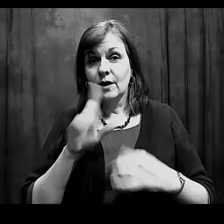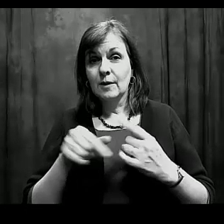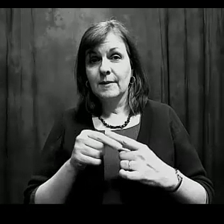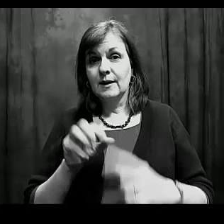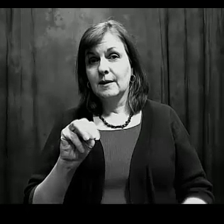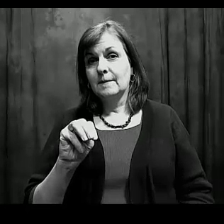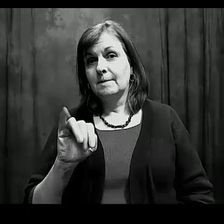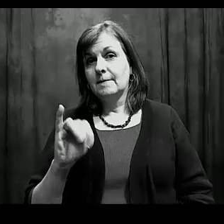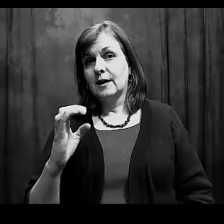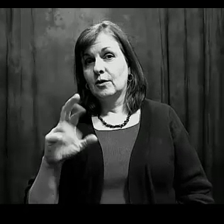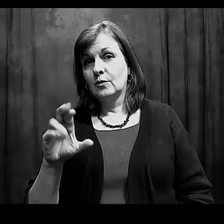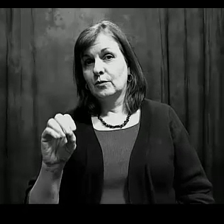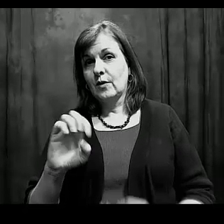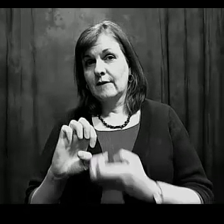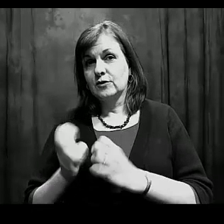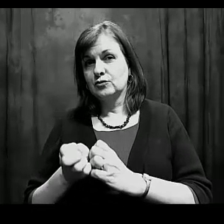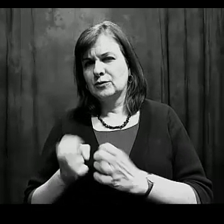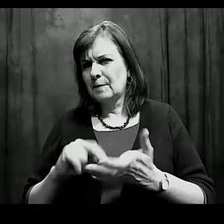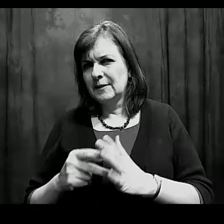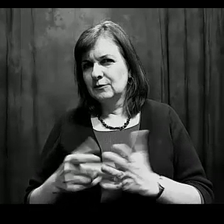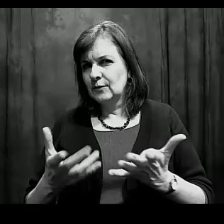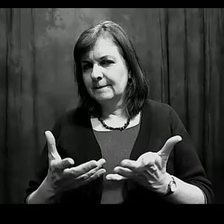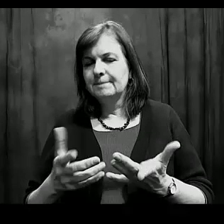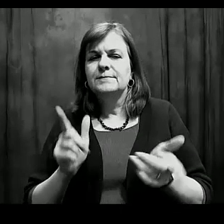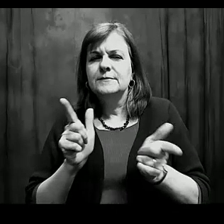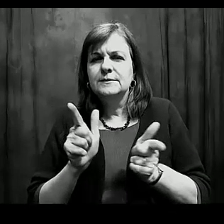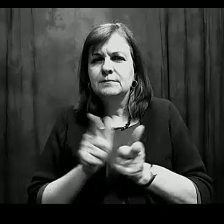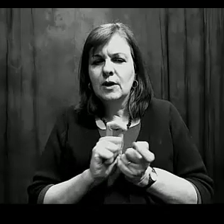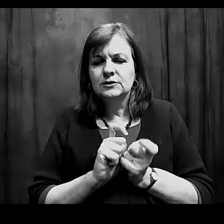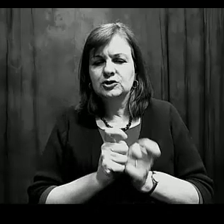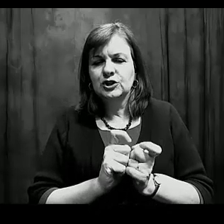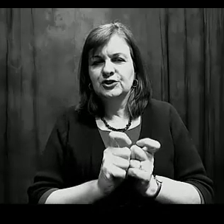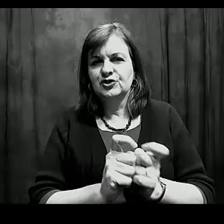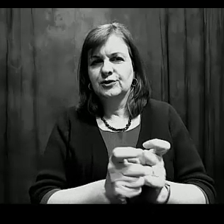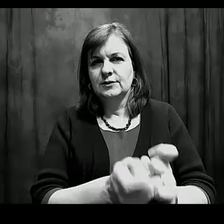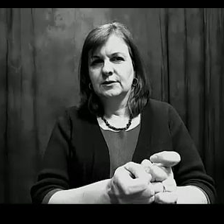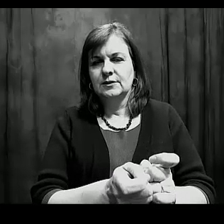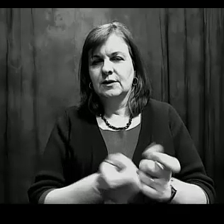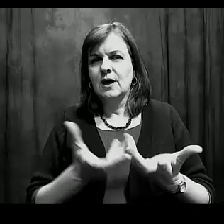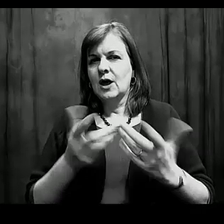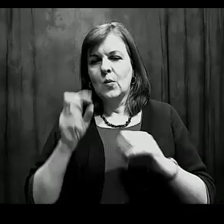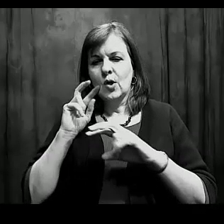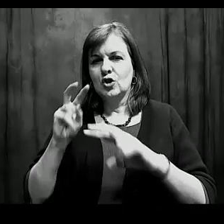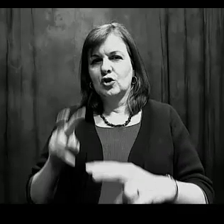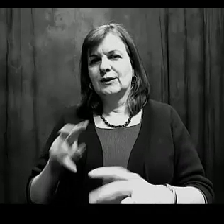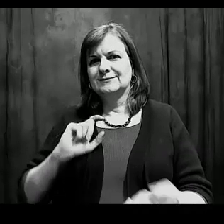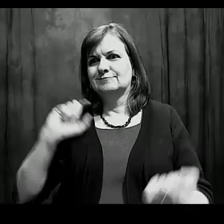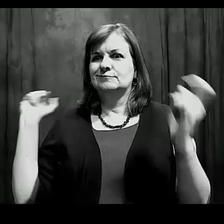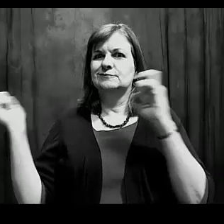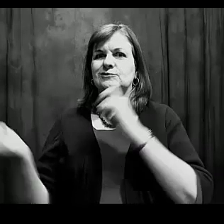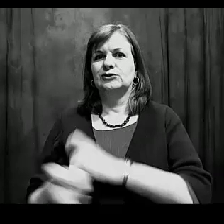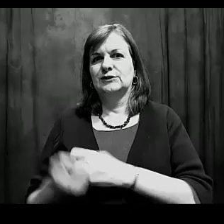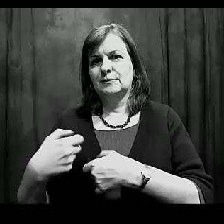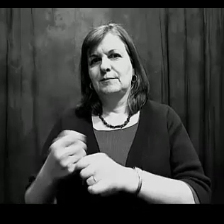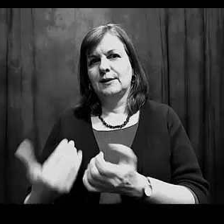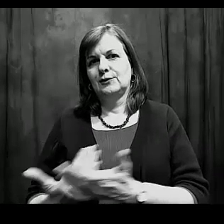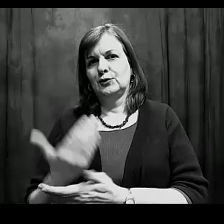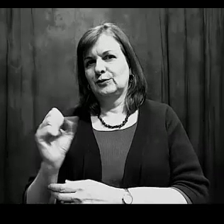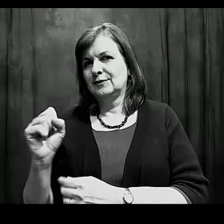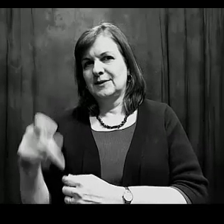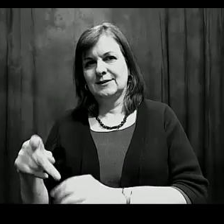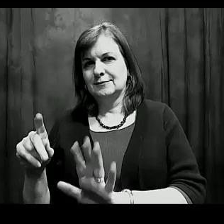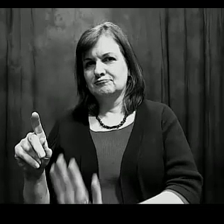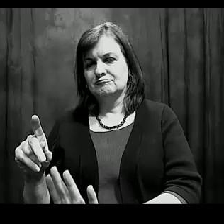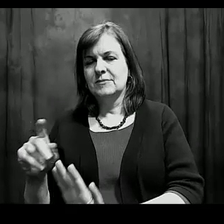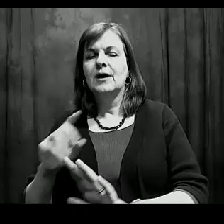So when we talk about microevolution, these are small changes, right? I don't want to look at speciation events